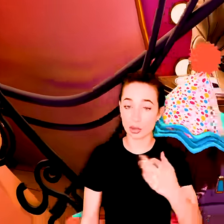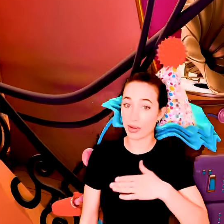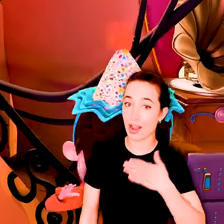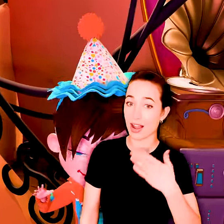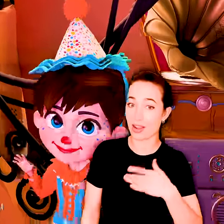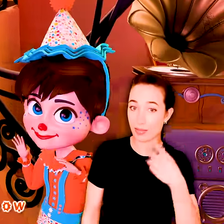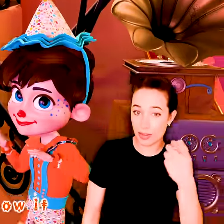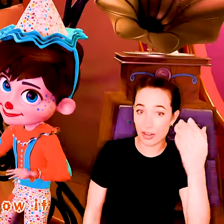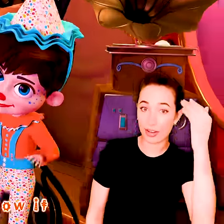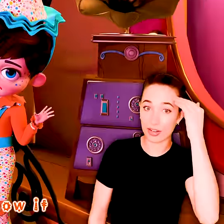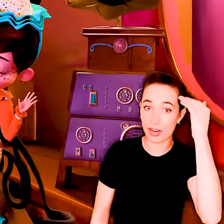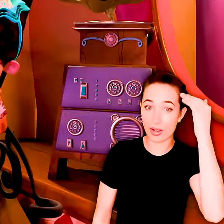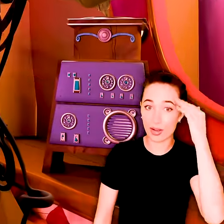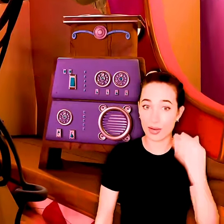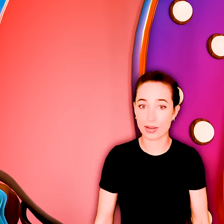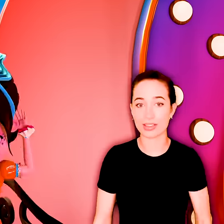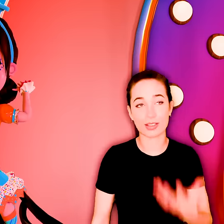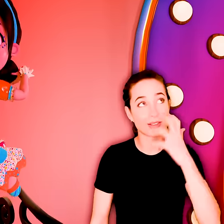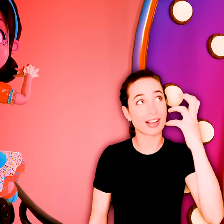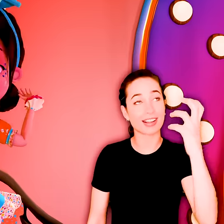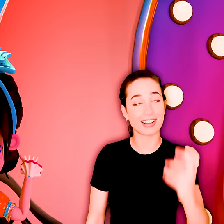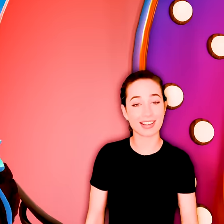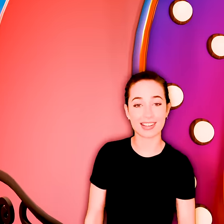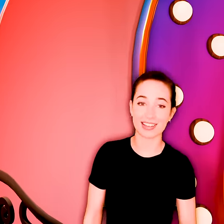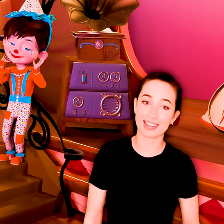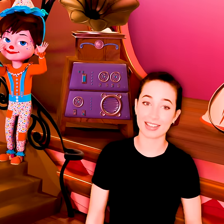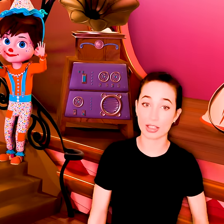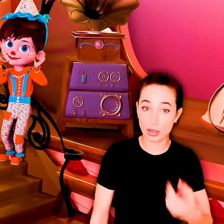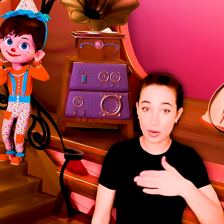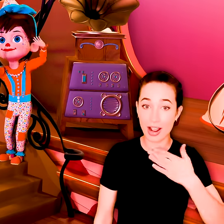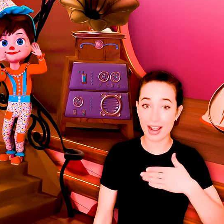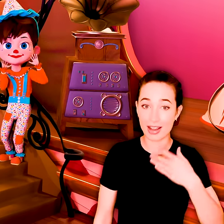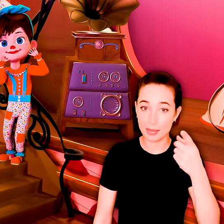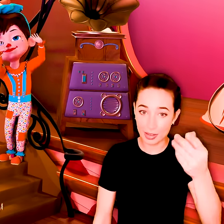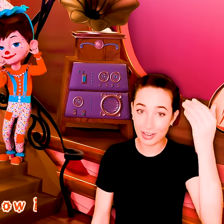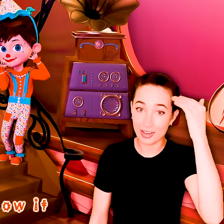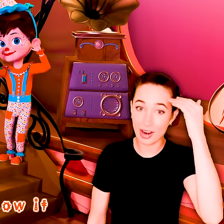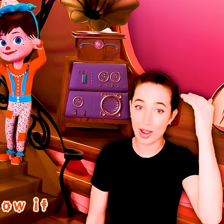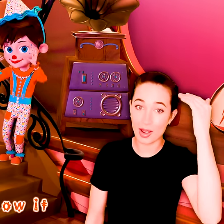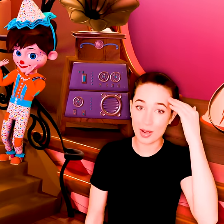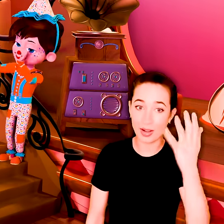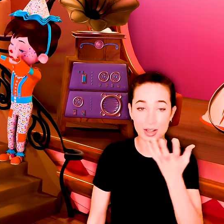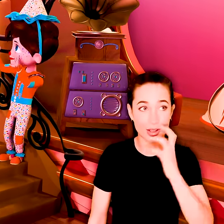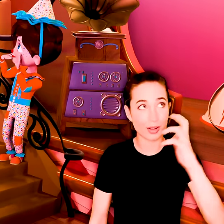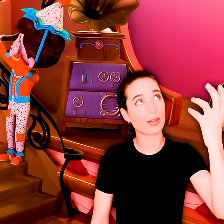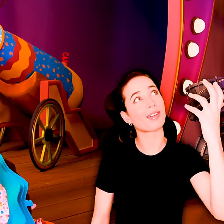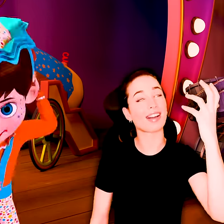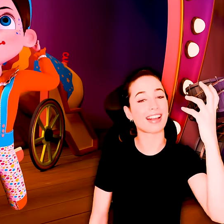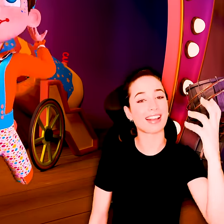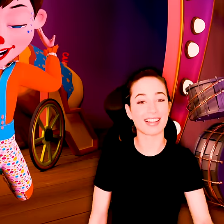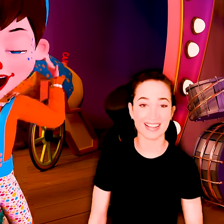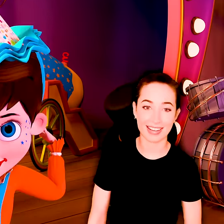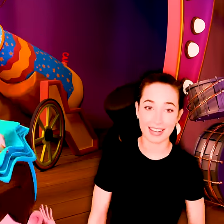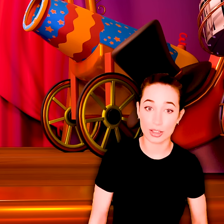if you're happy and you know a child hooray if you're happy and you